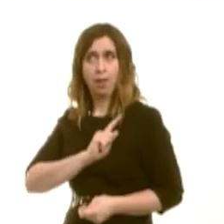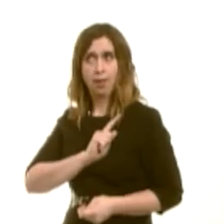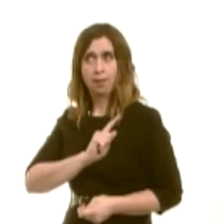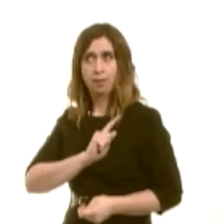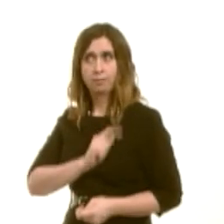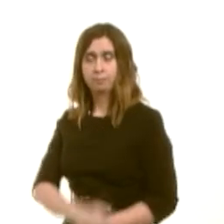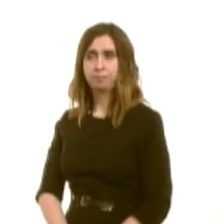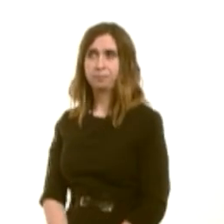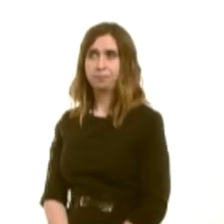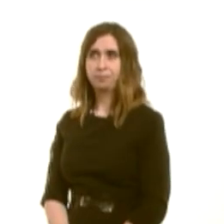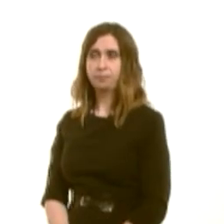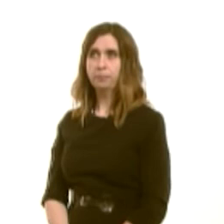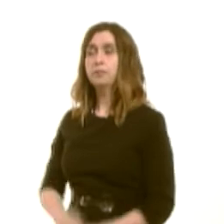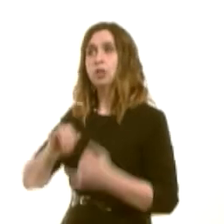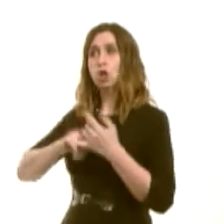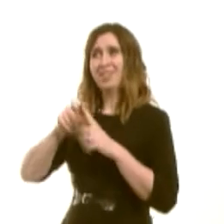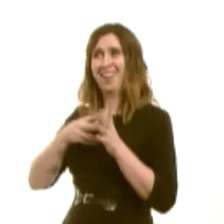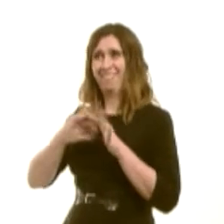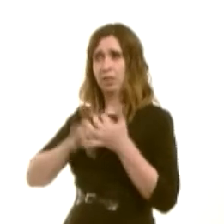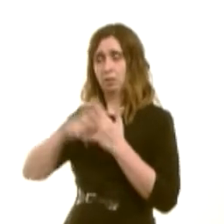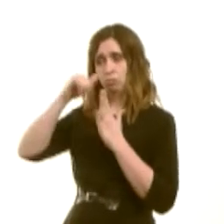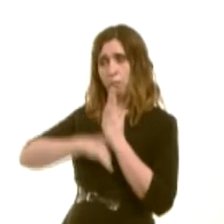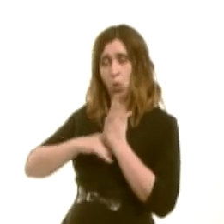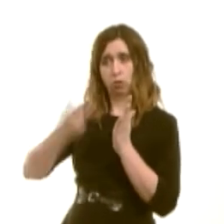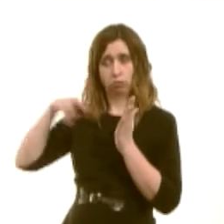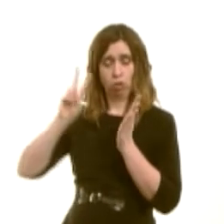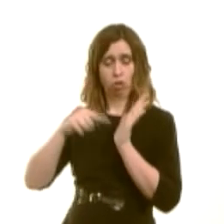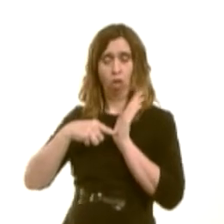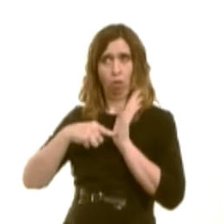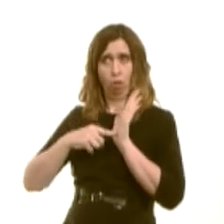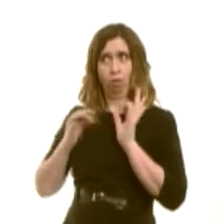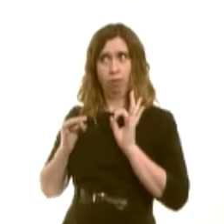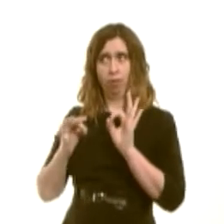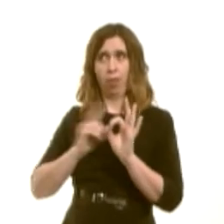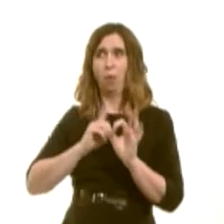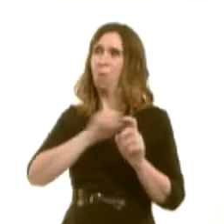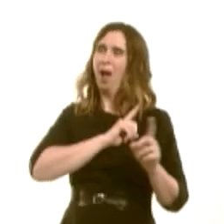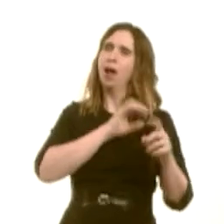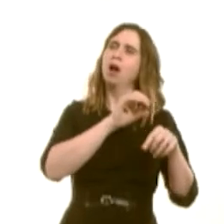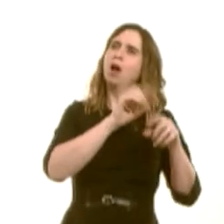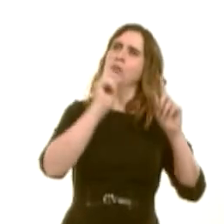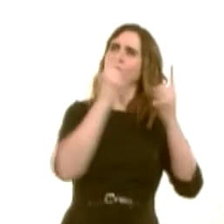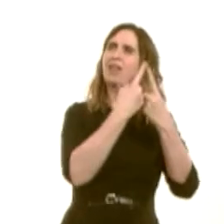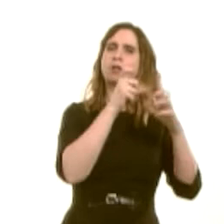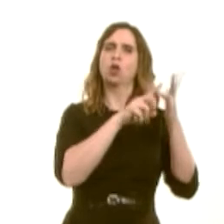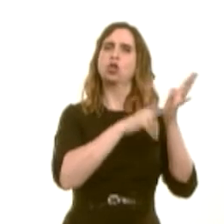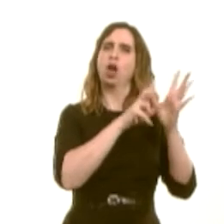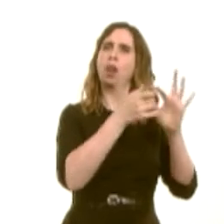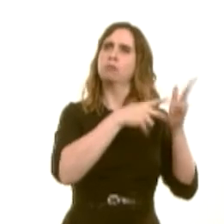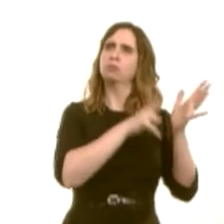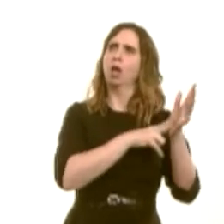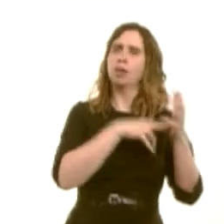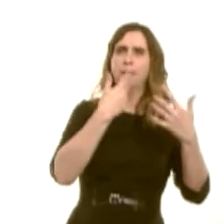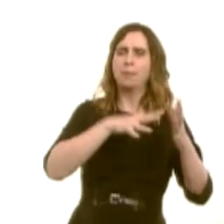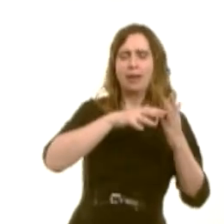since Shauna Davis's report was published was the fact that because the Professor Donaldson has reported on the curriculum itself,